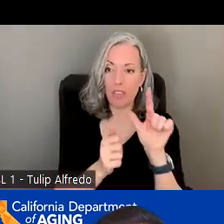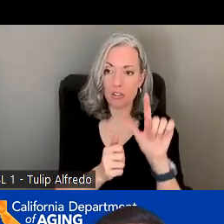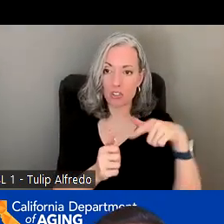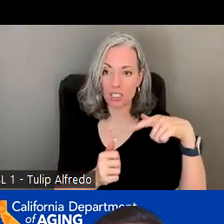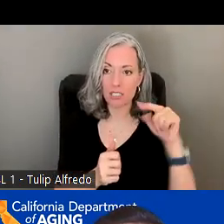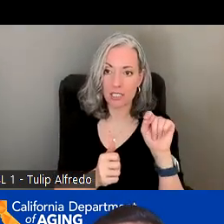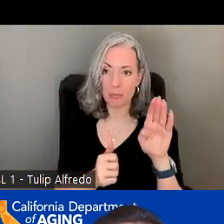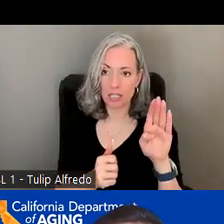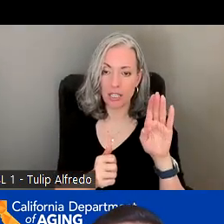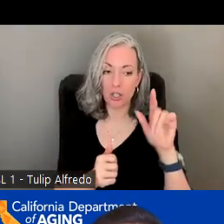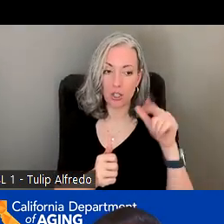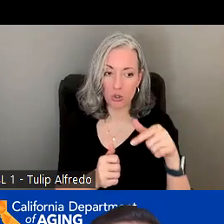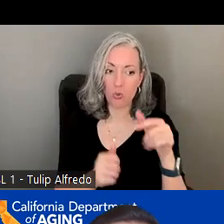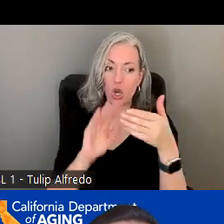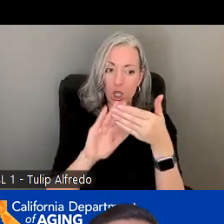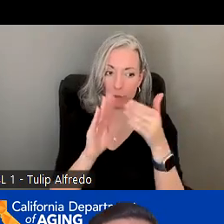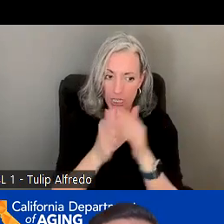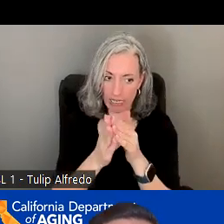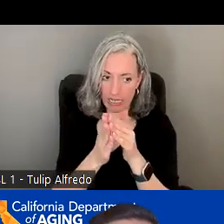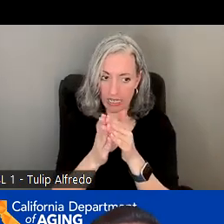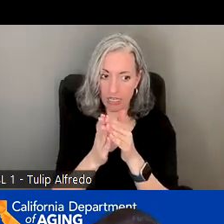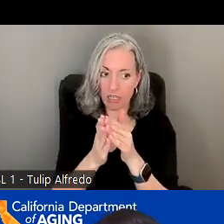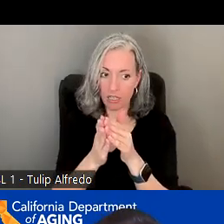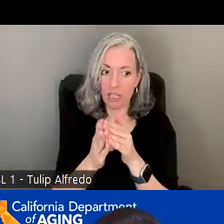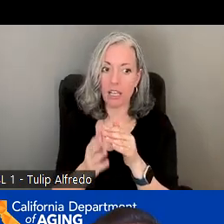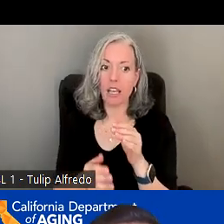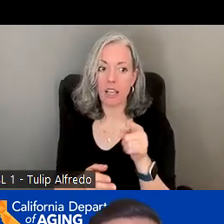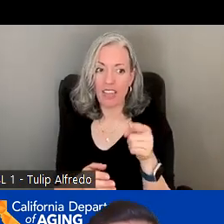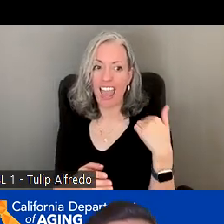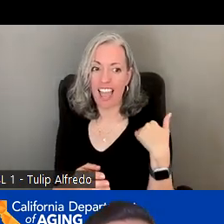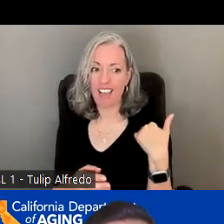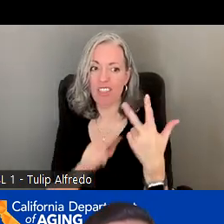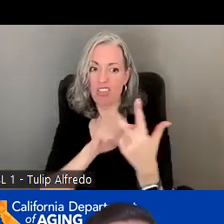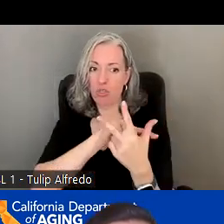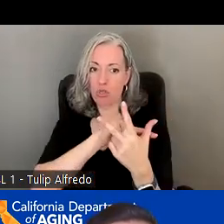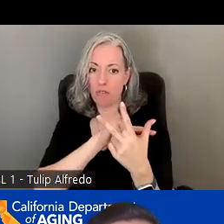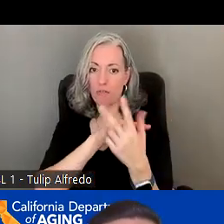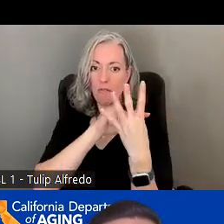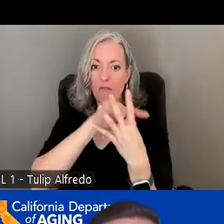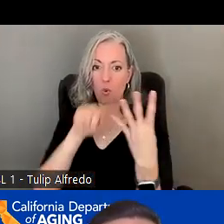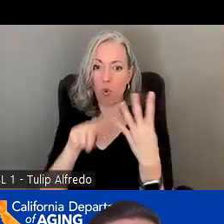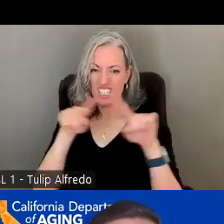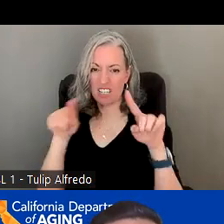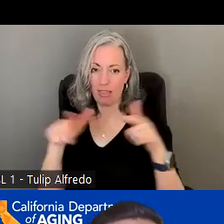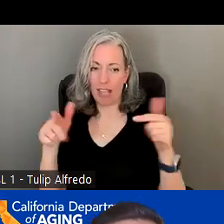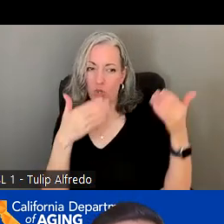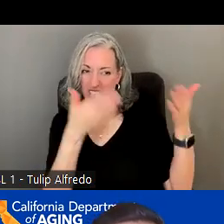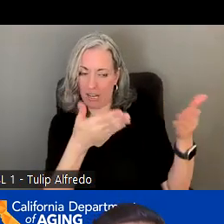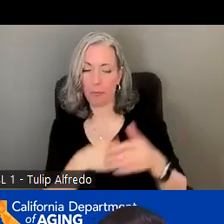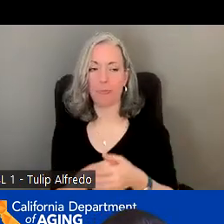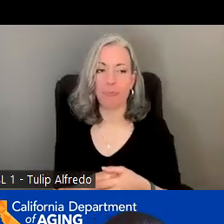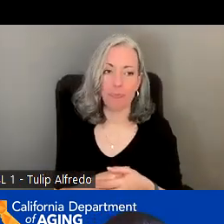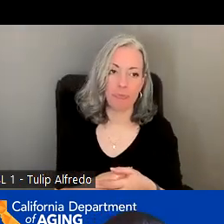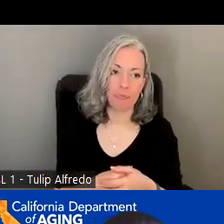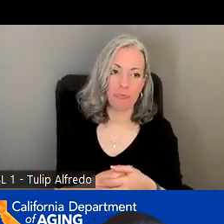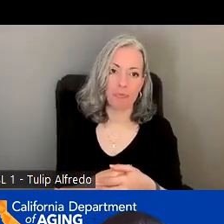survey was available in several languages: Tagalog, Chinese, Spanish, and English also. Next slide, please. So I